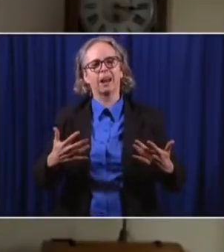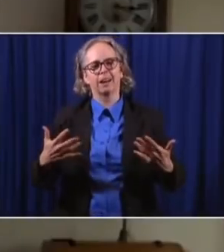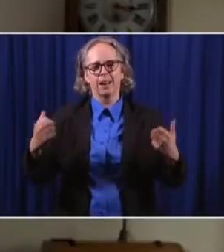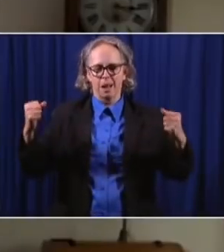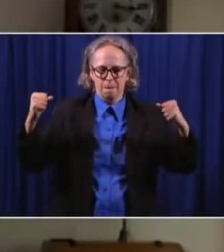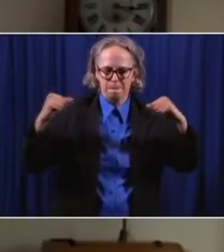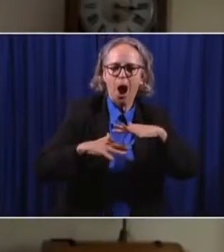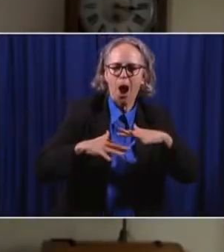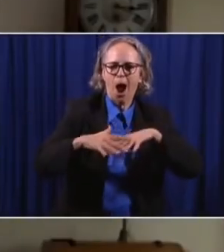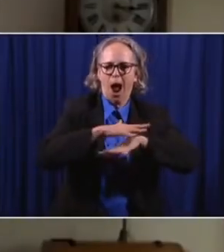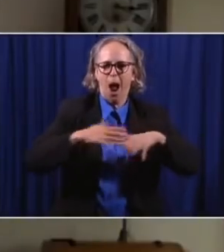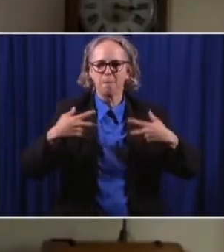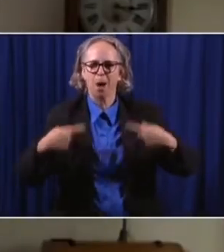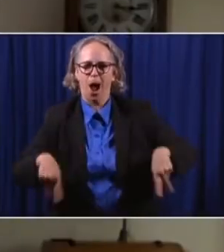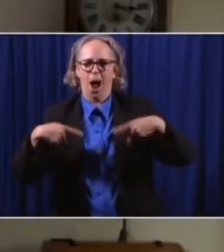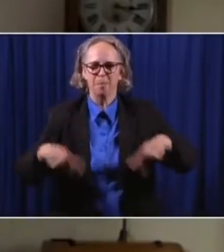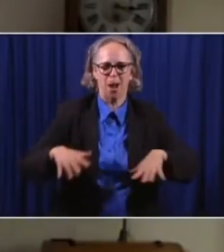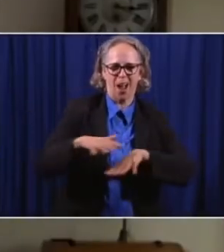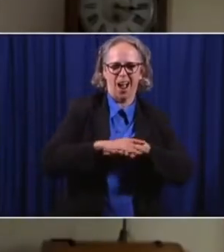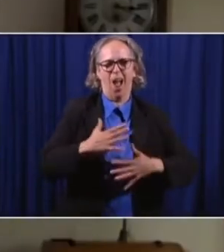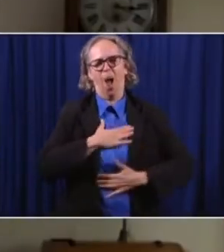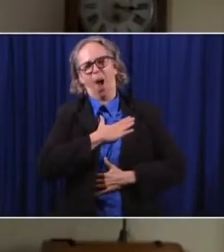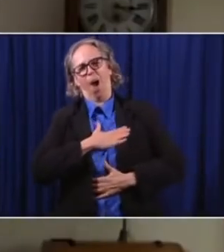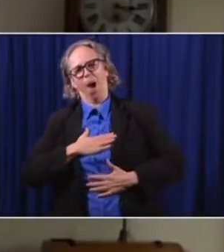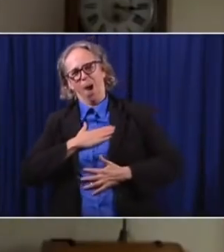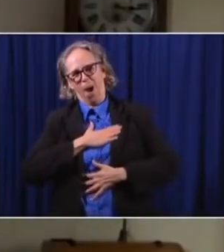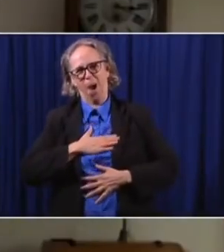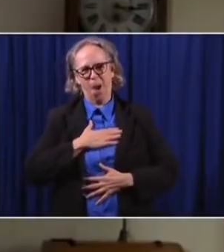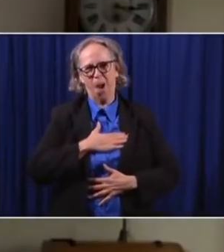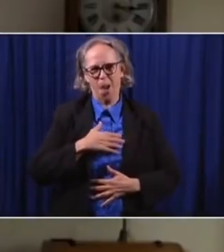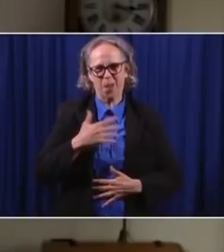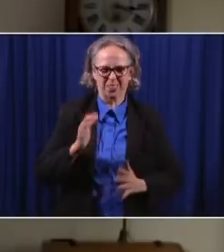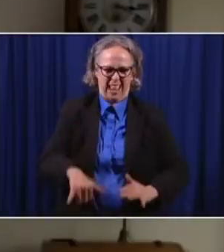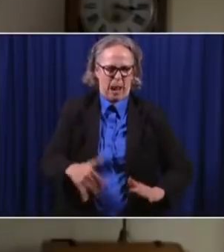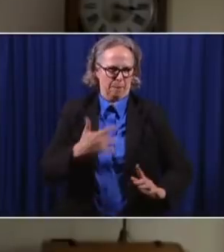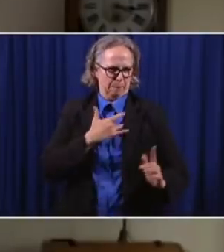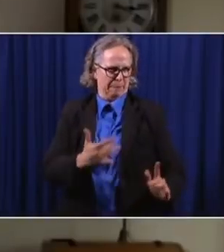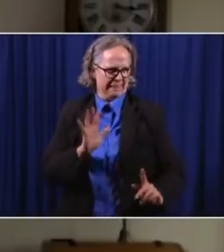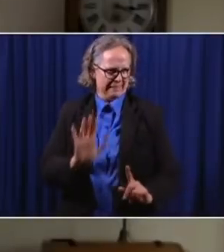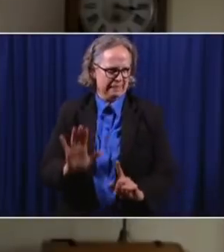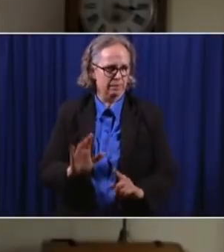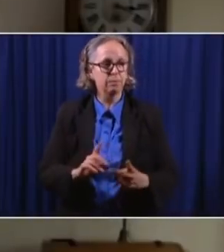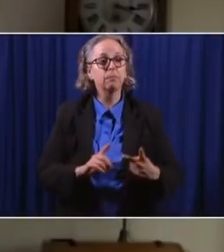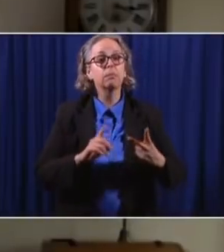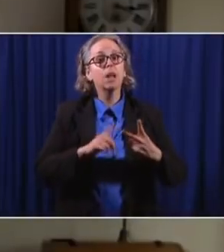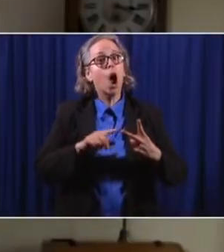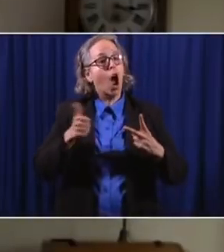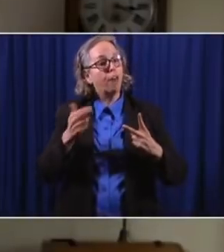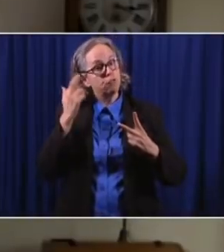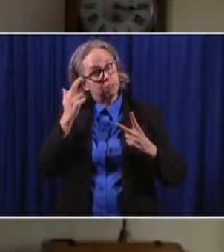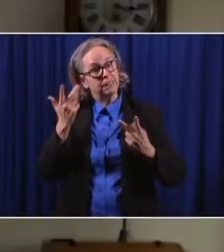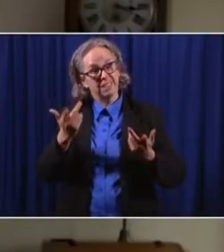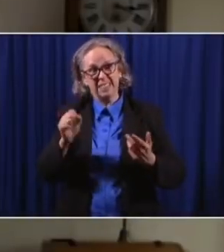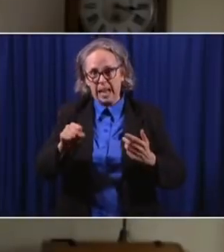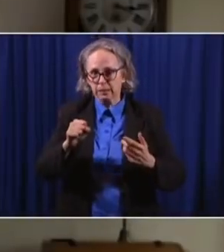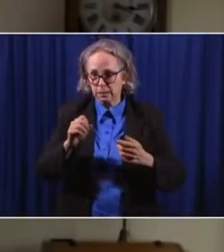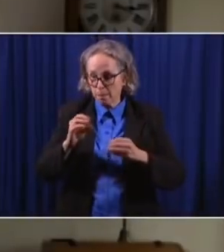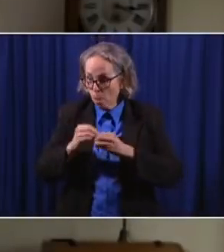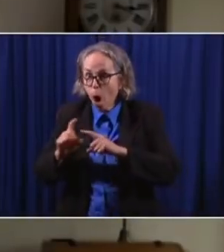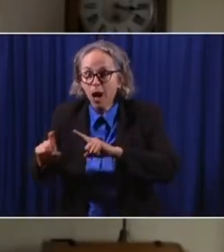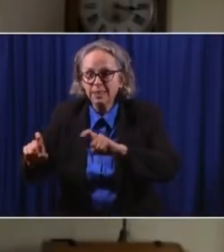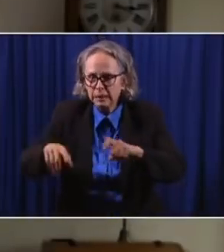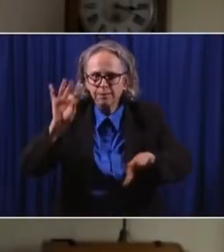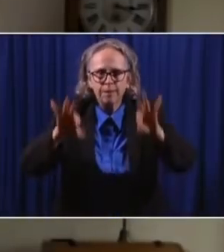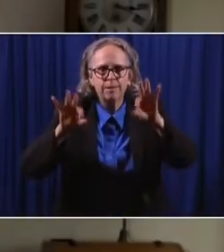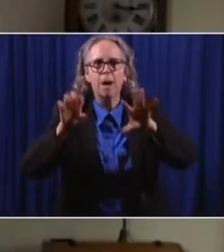get together and have a good time and socialize. But we